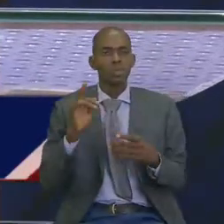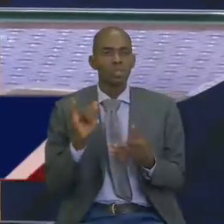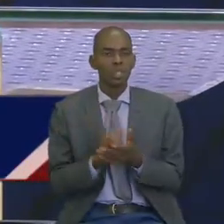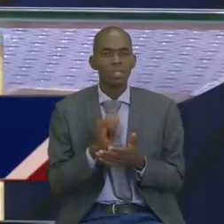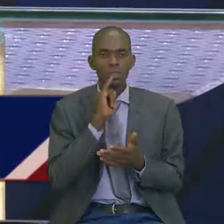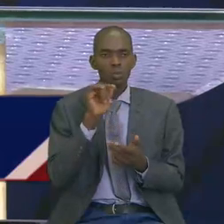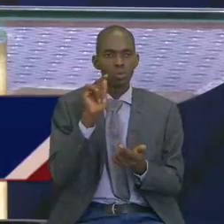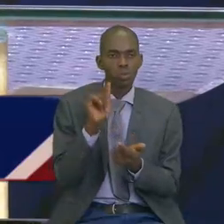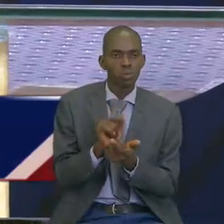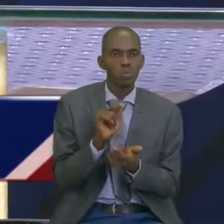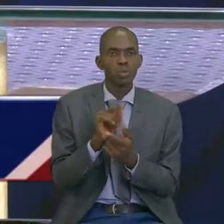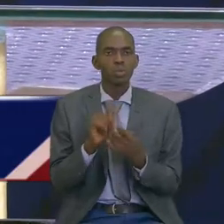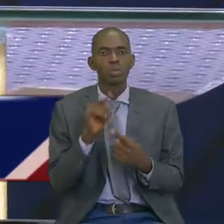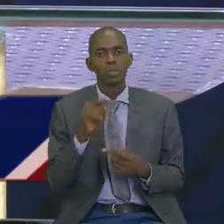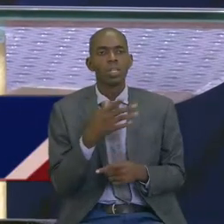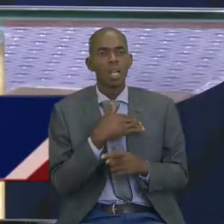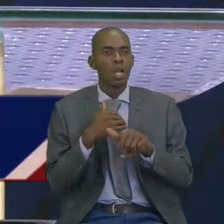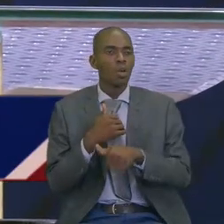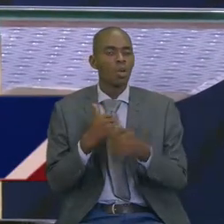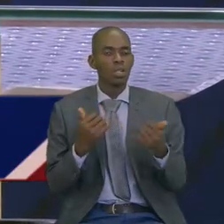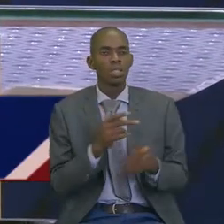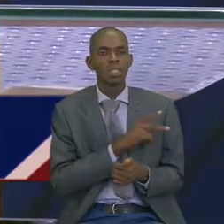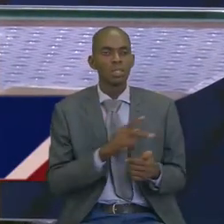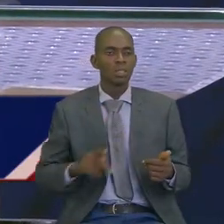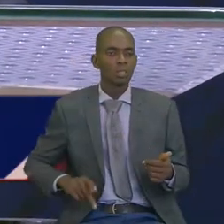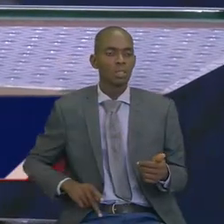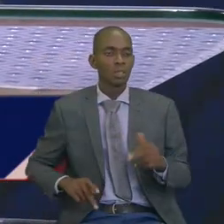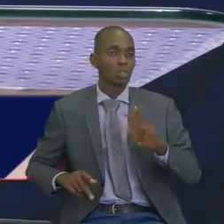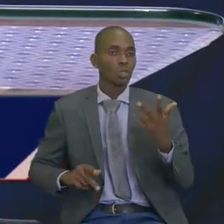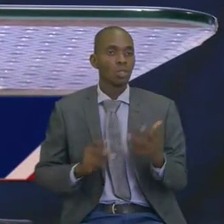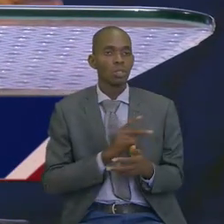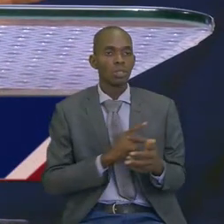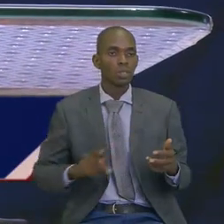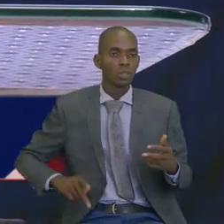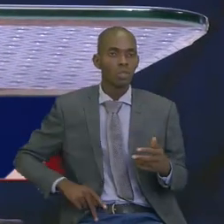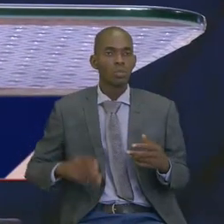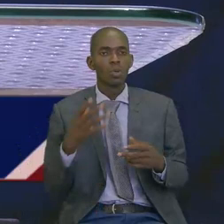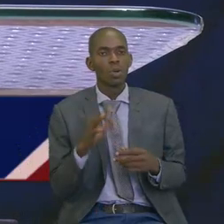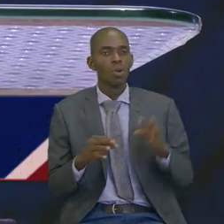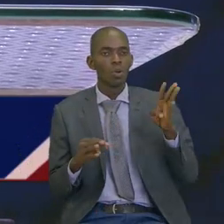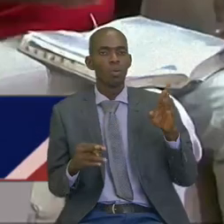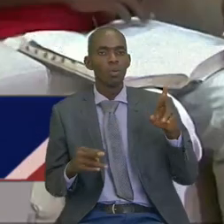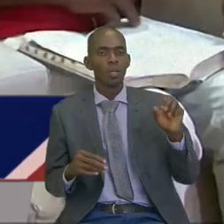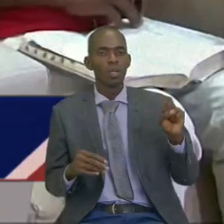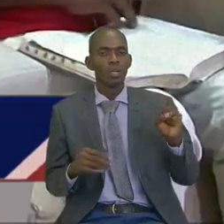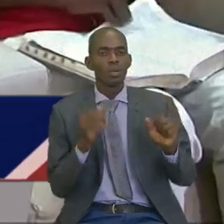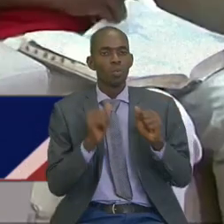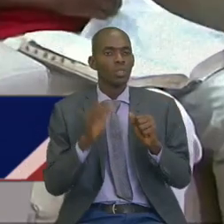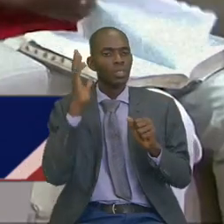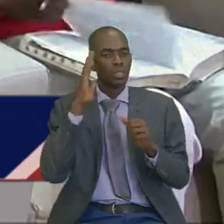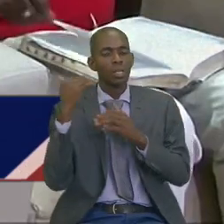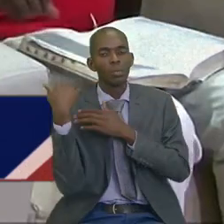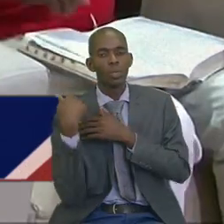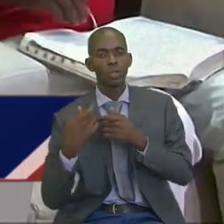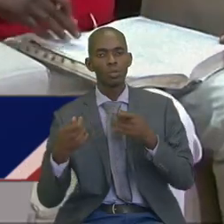thee, and another third kingdom of brass, which shall bear rule over all the